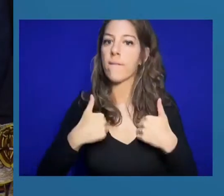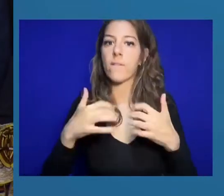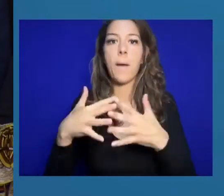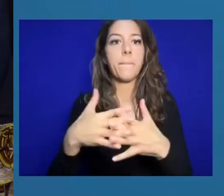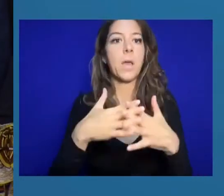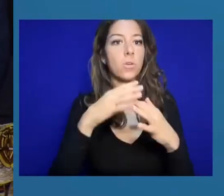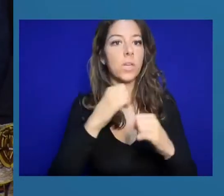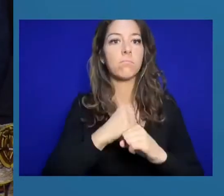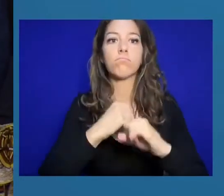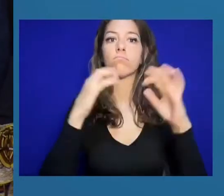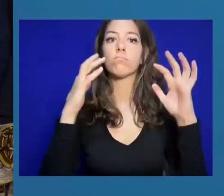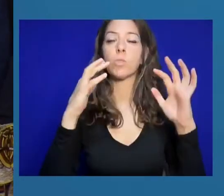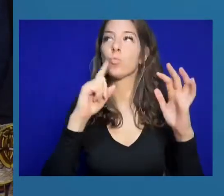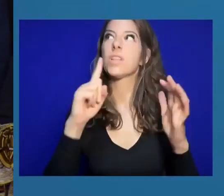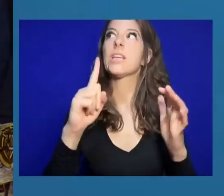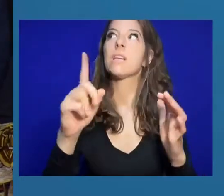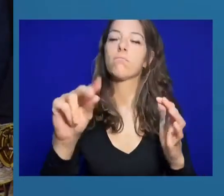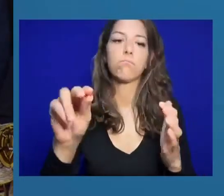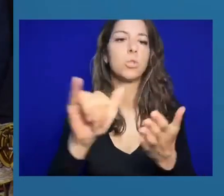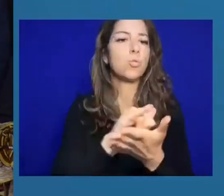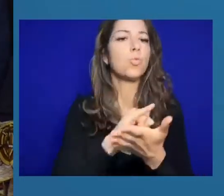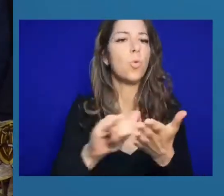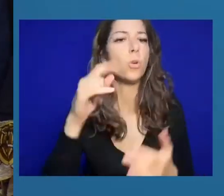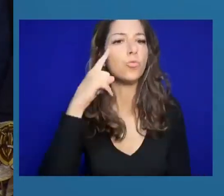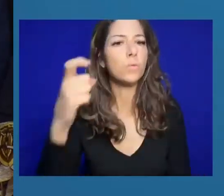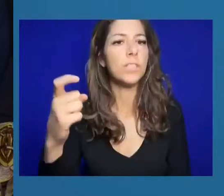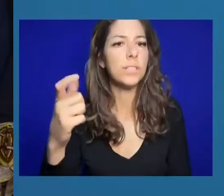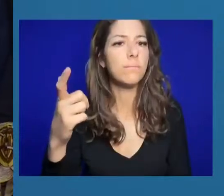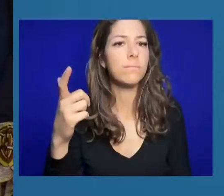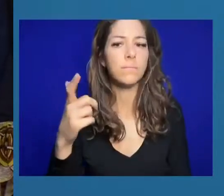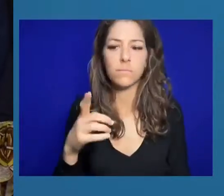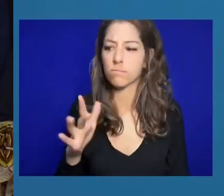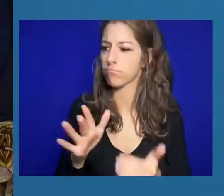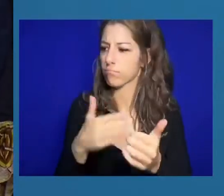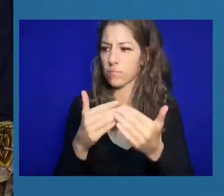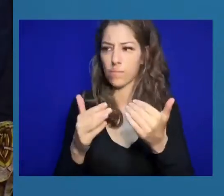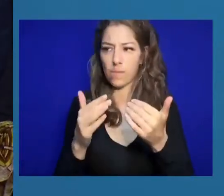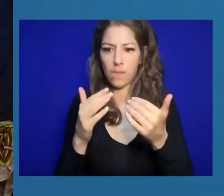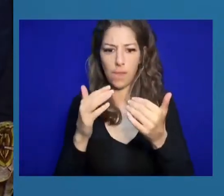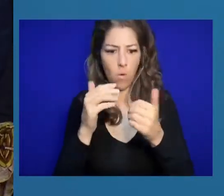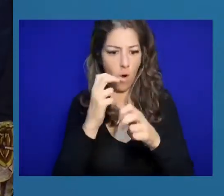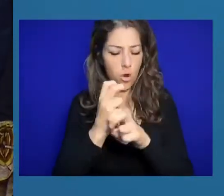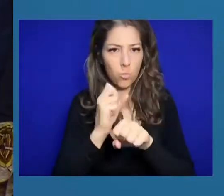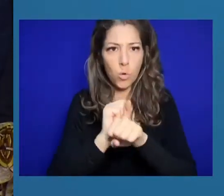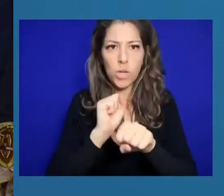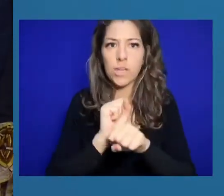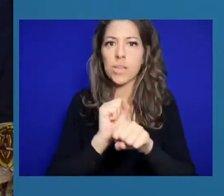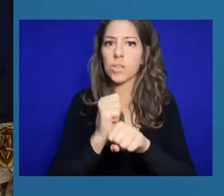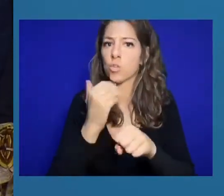say the New York dream. And no matter how hard you're working and you're getting good wages because you have a great